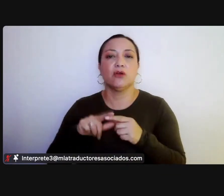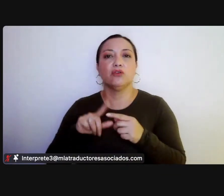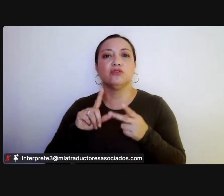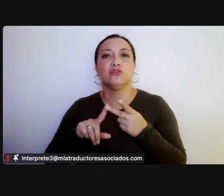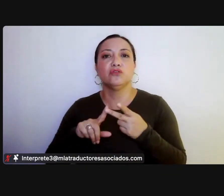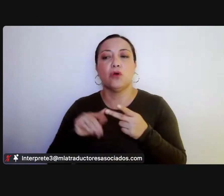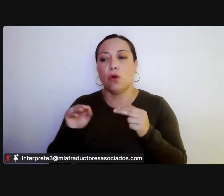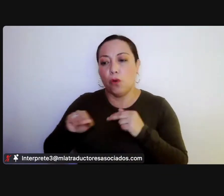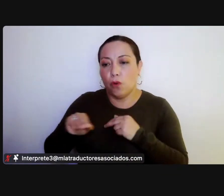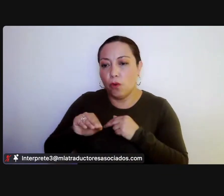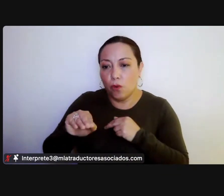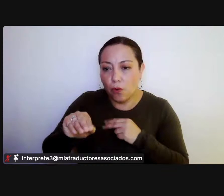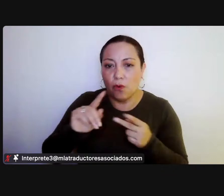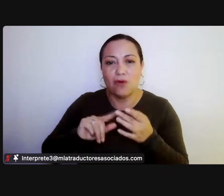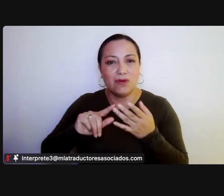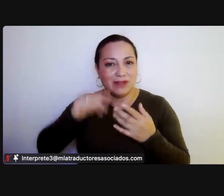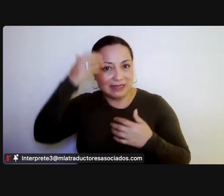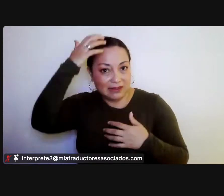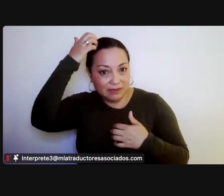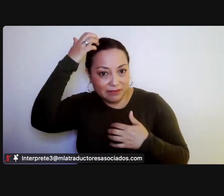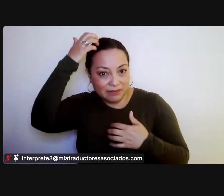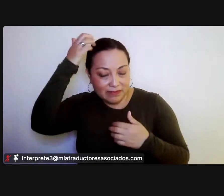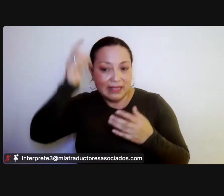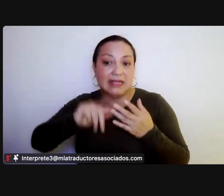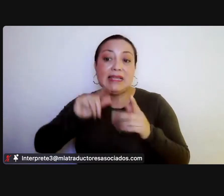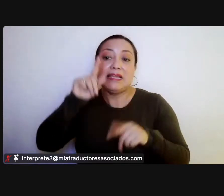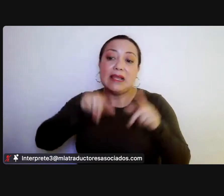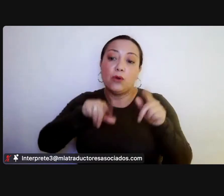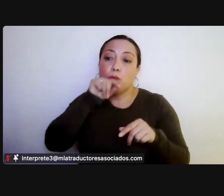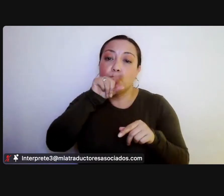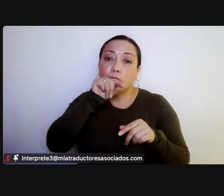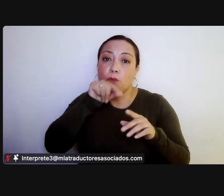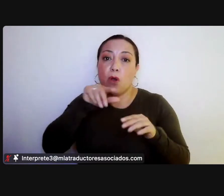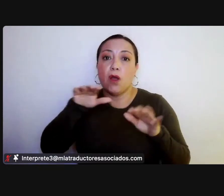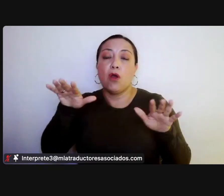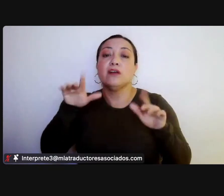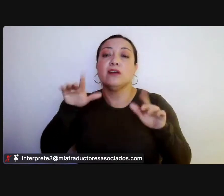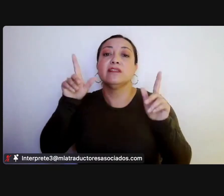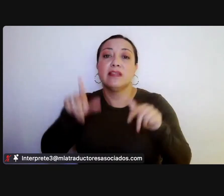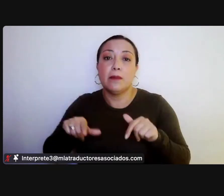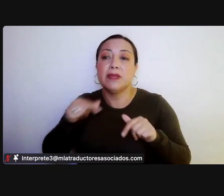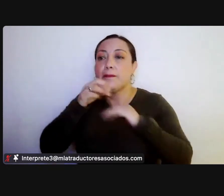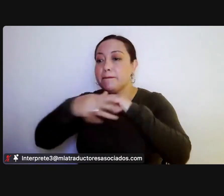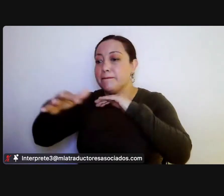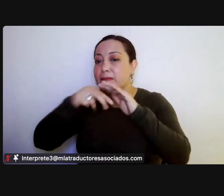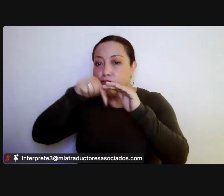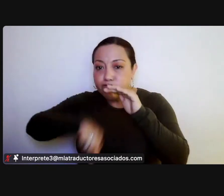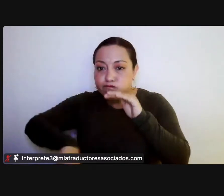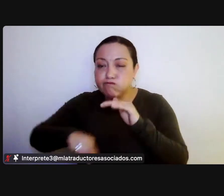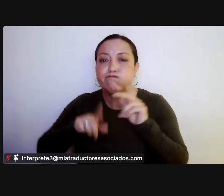mammifers, especially bats, some birds, and